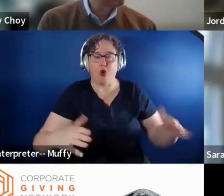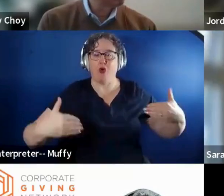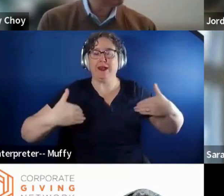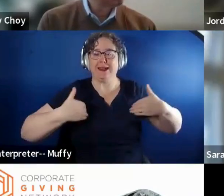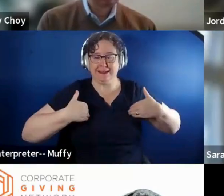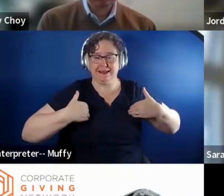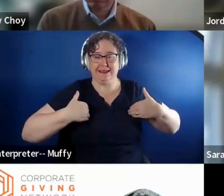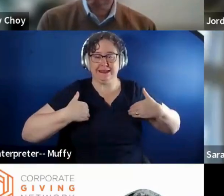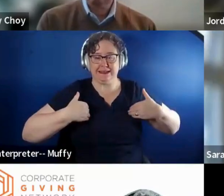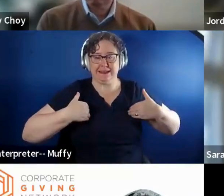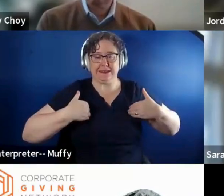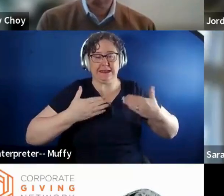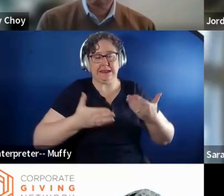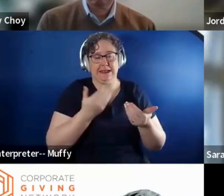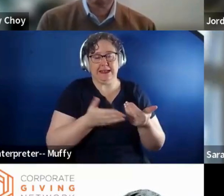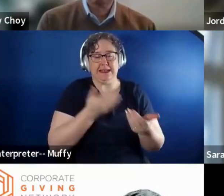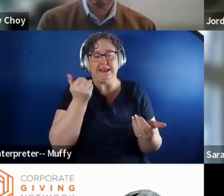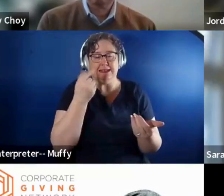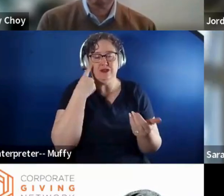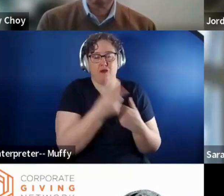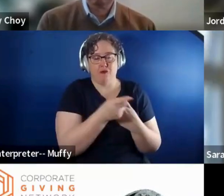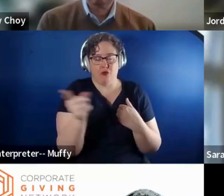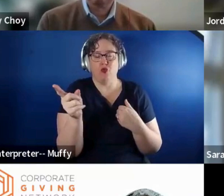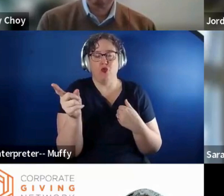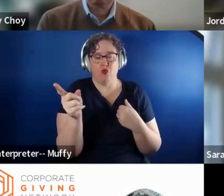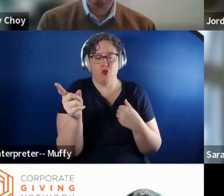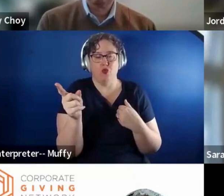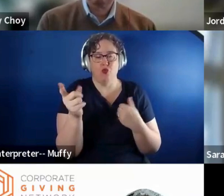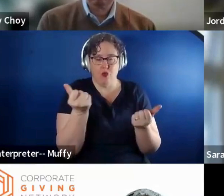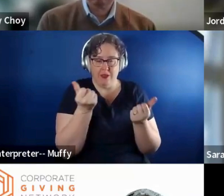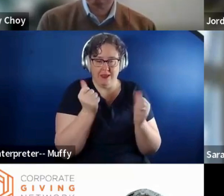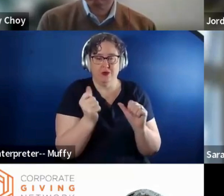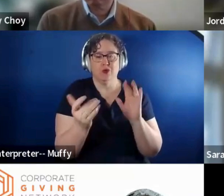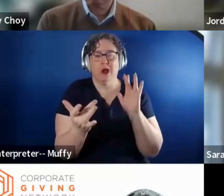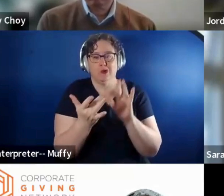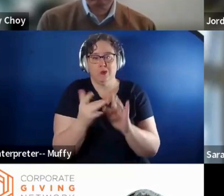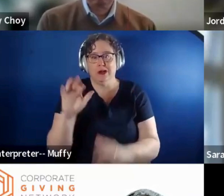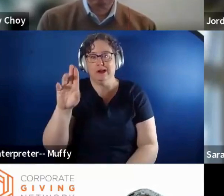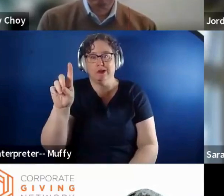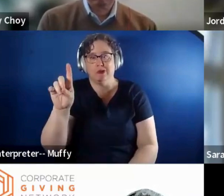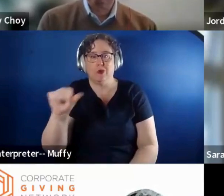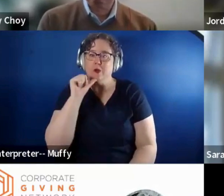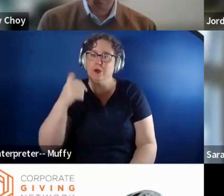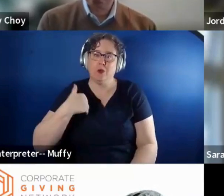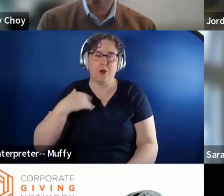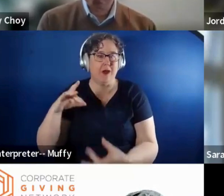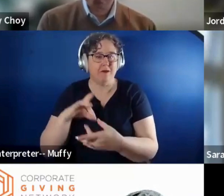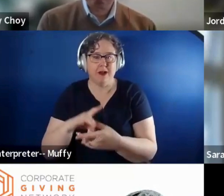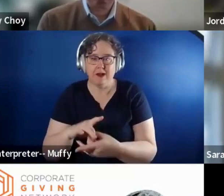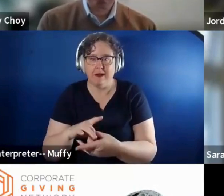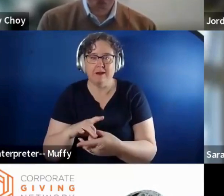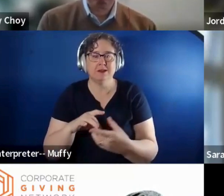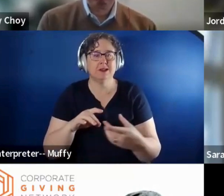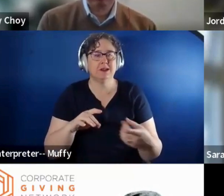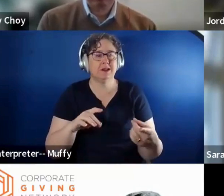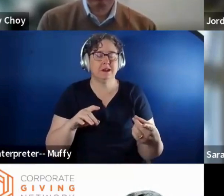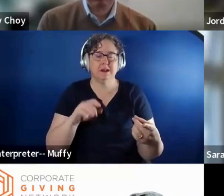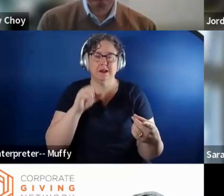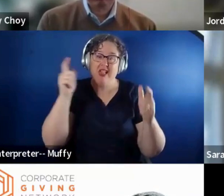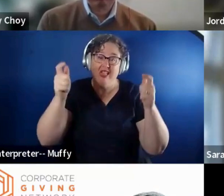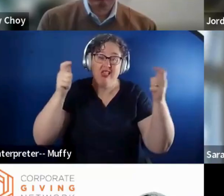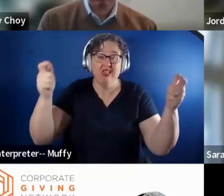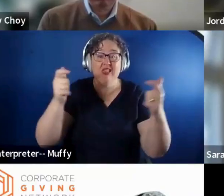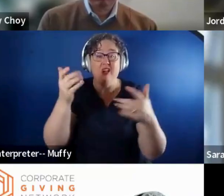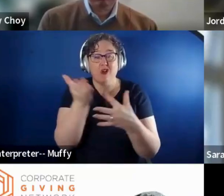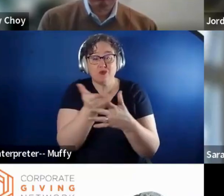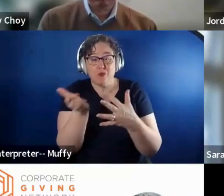be probably easier for you than trying to reach out to someone like Randy when there's not that connection and there's not that like large